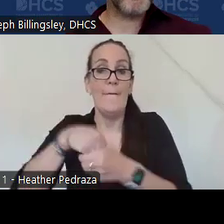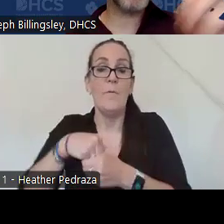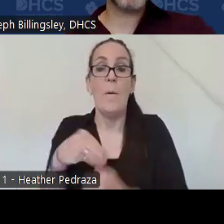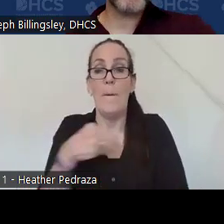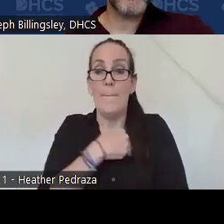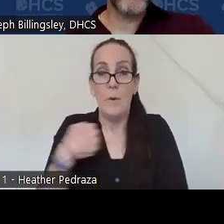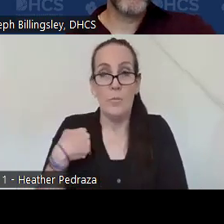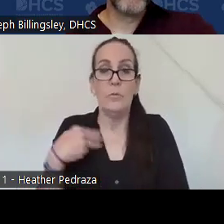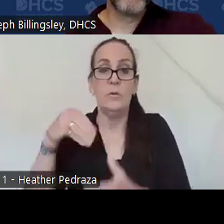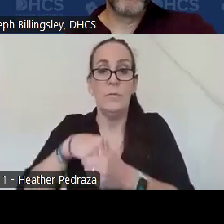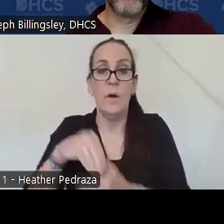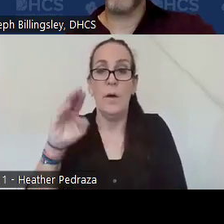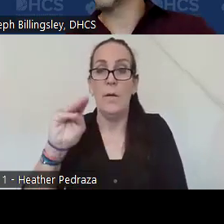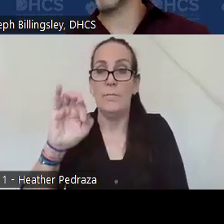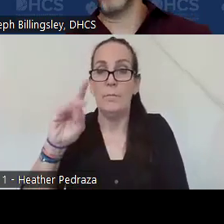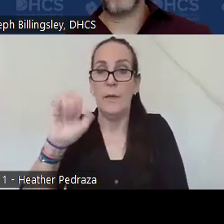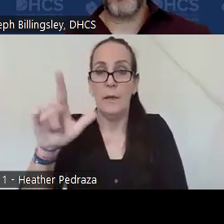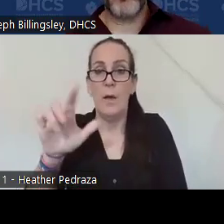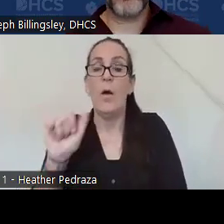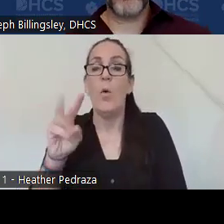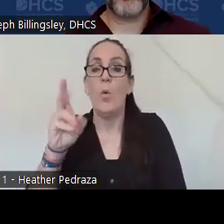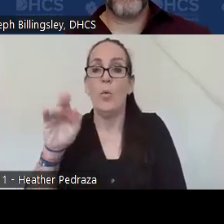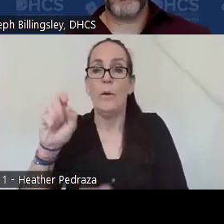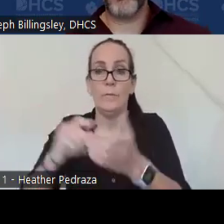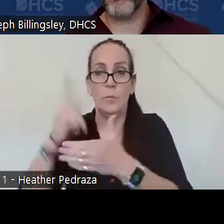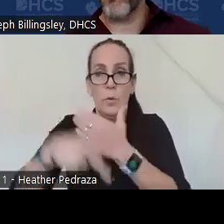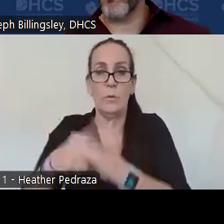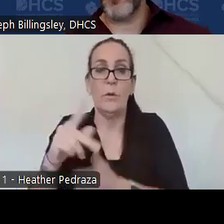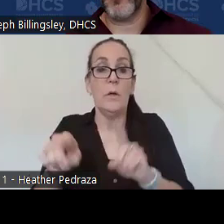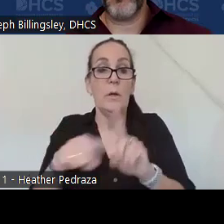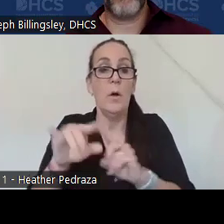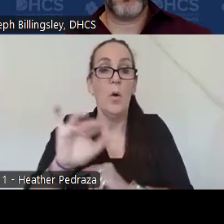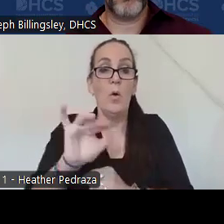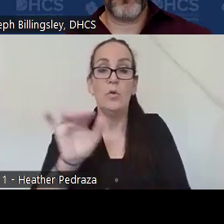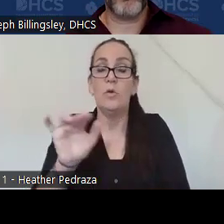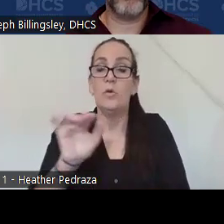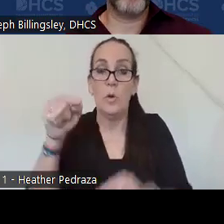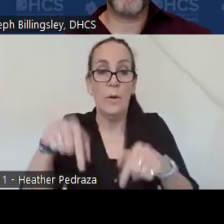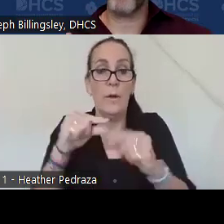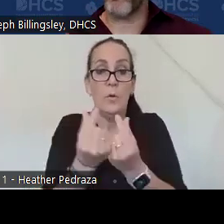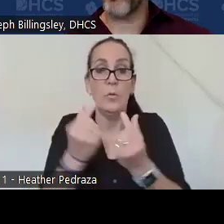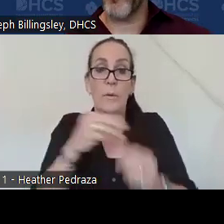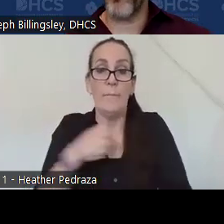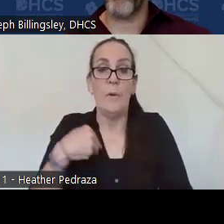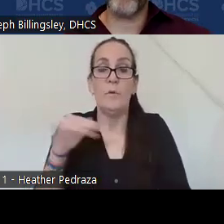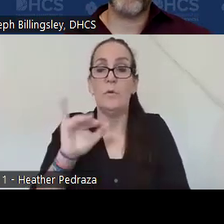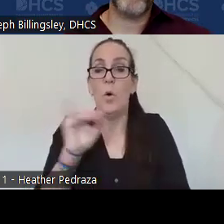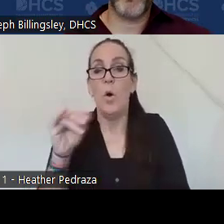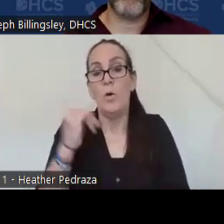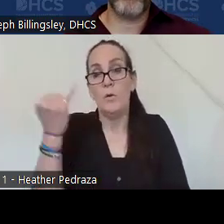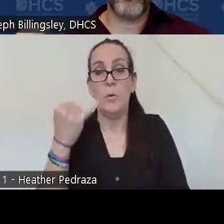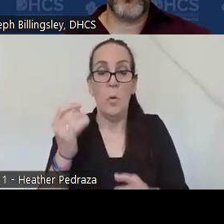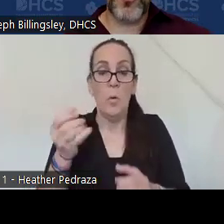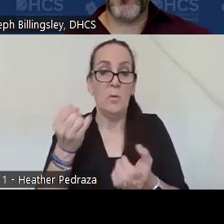program. Work group members also raised considerations for integration planning, such as the importance of managed care plans partnering